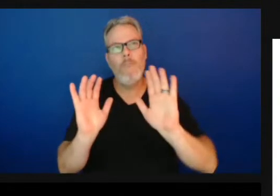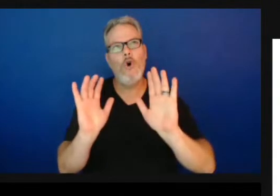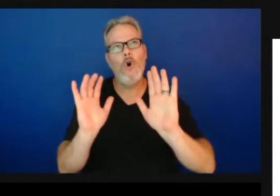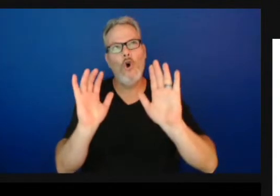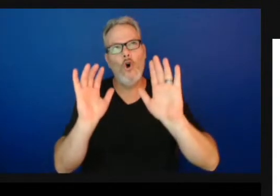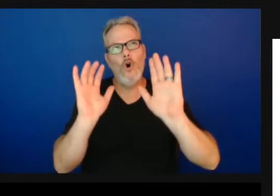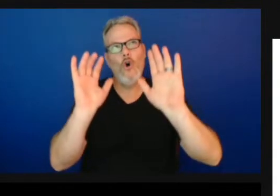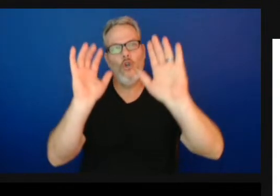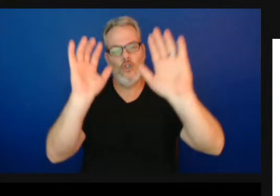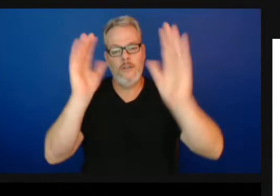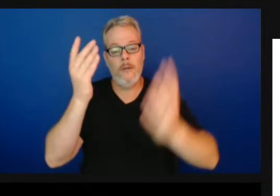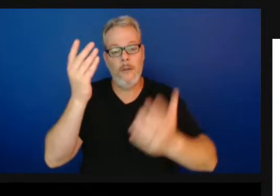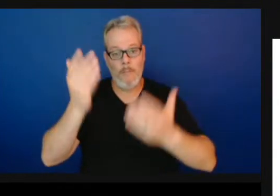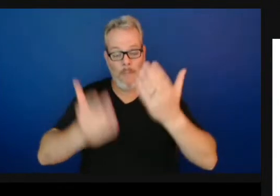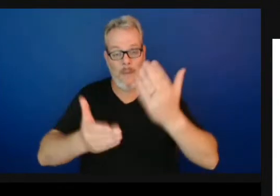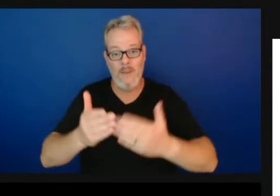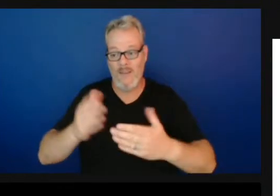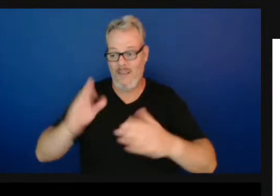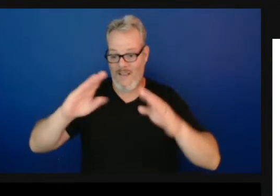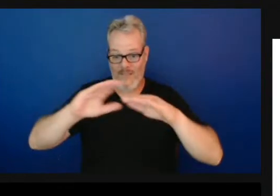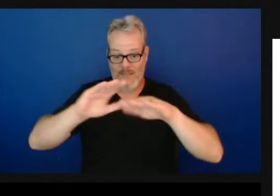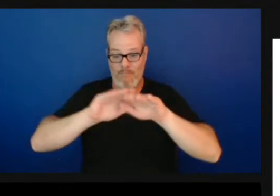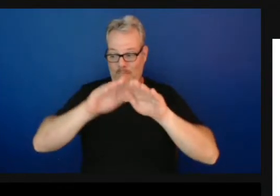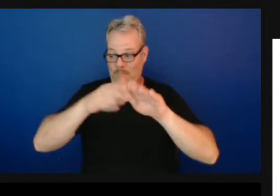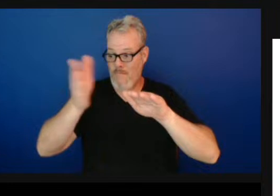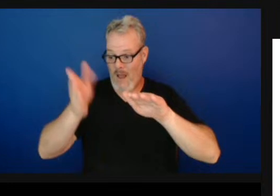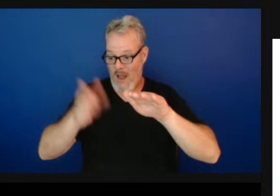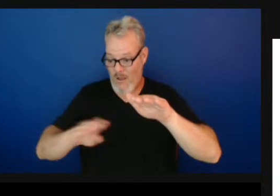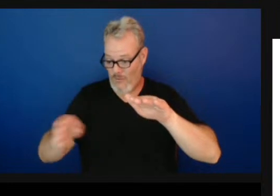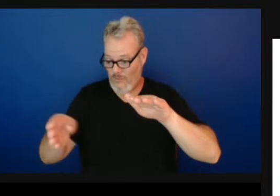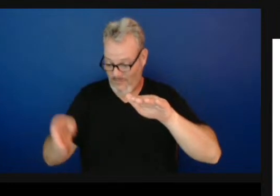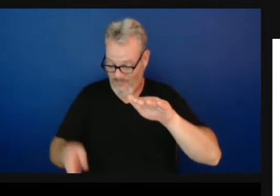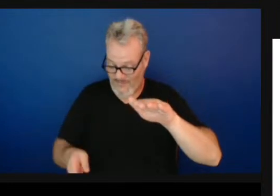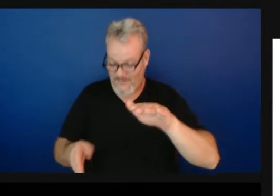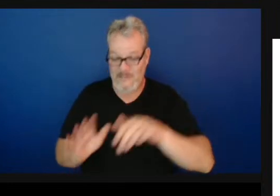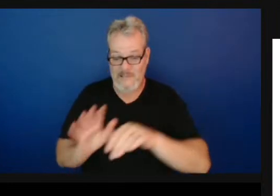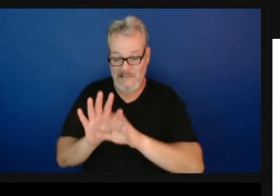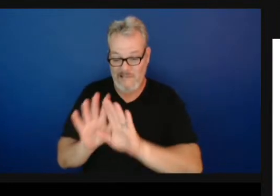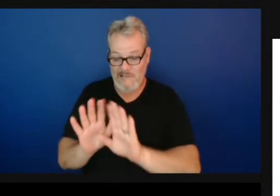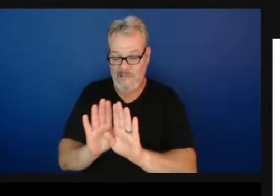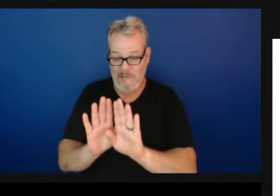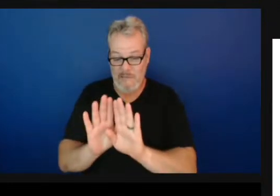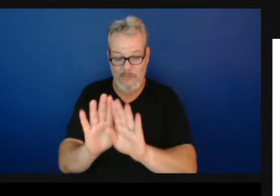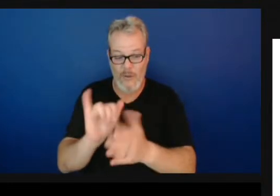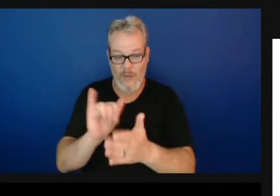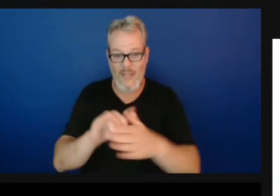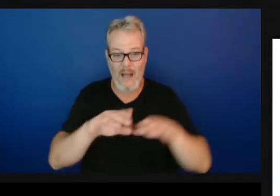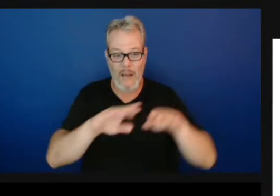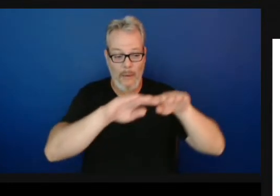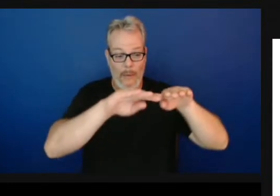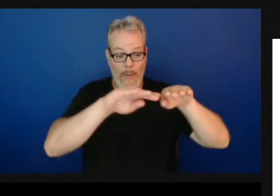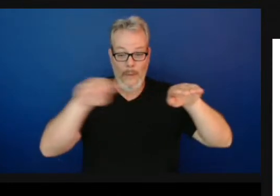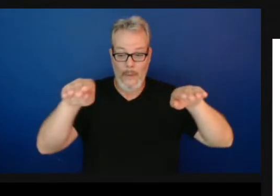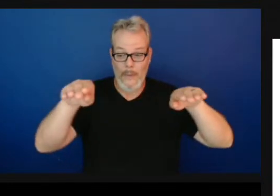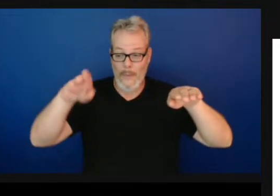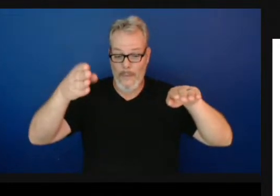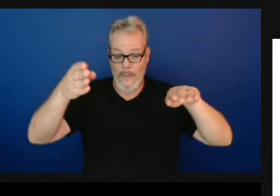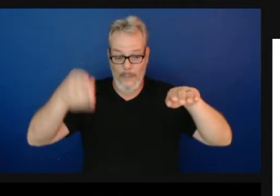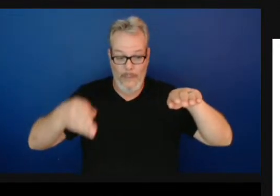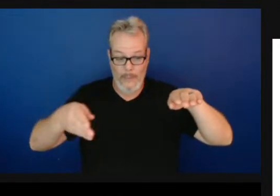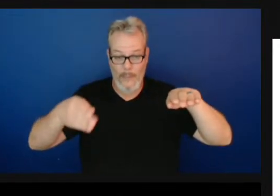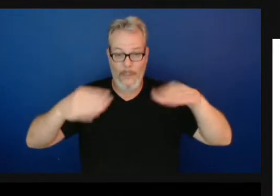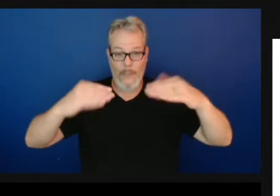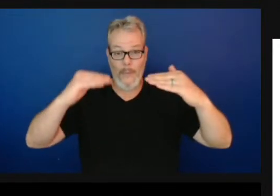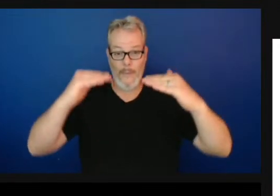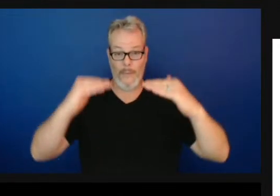magma pushing the flank, and the flank happens to be moving over this sliding zone, this fault line, and its fault line is not always perfectly flat. It